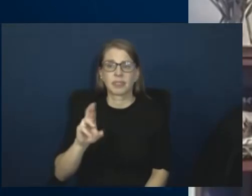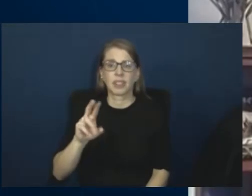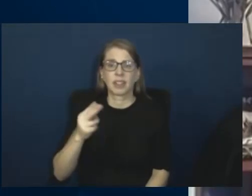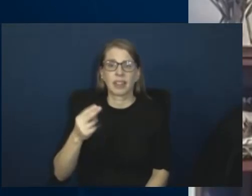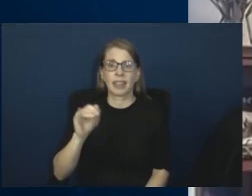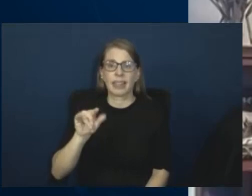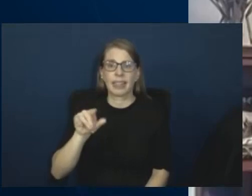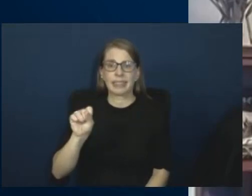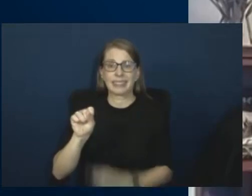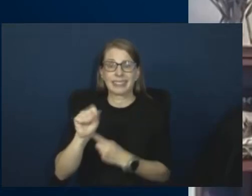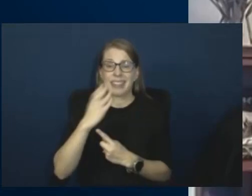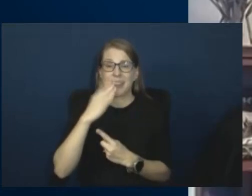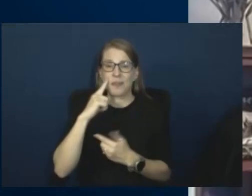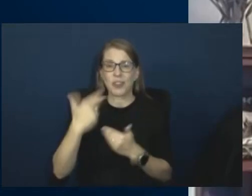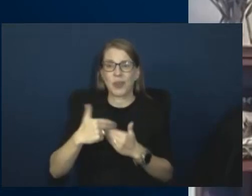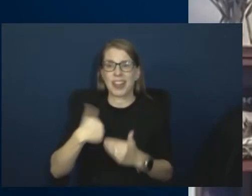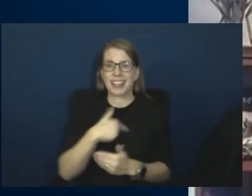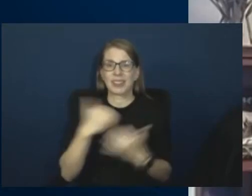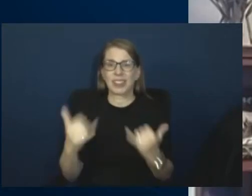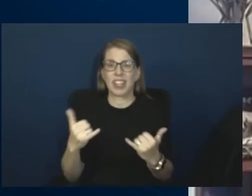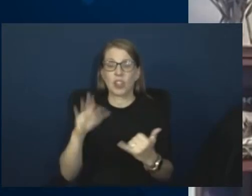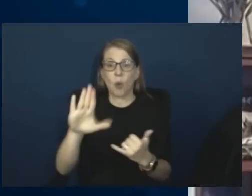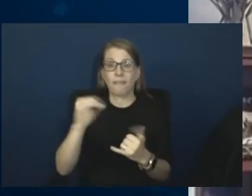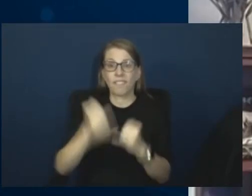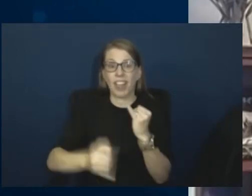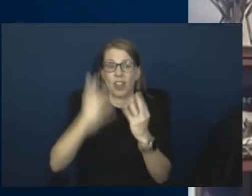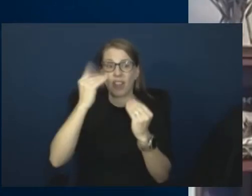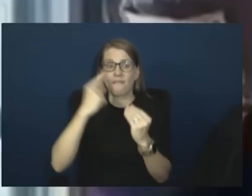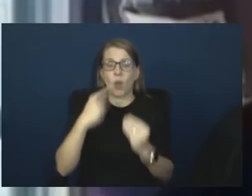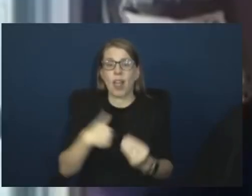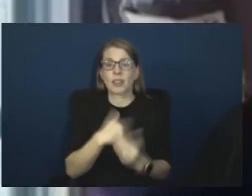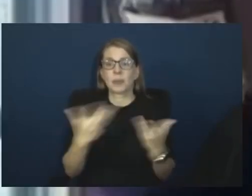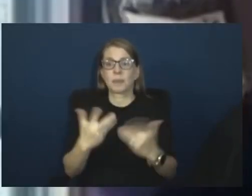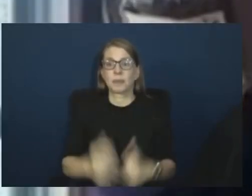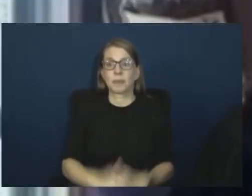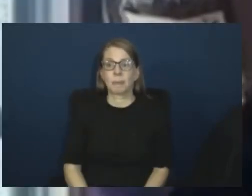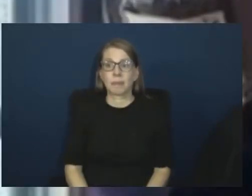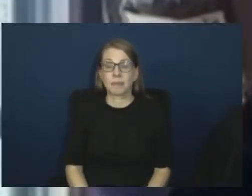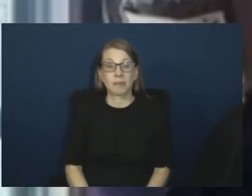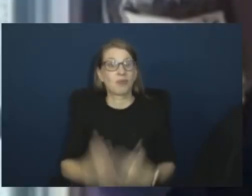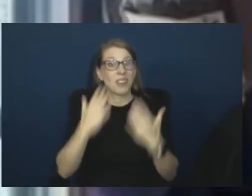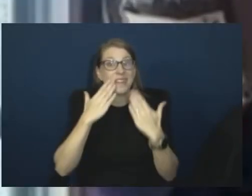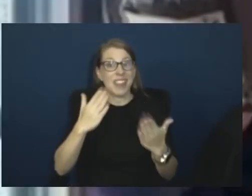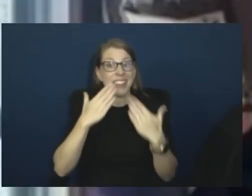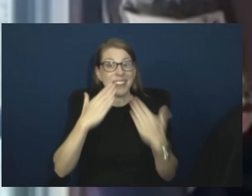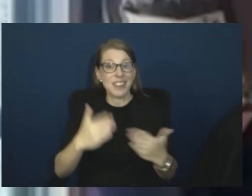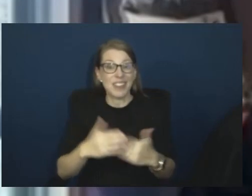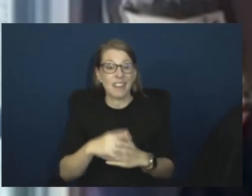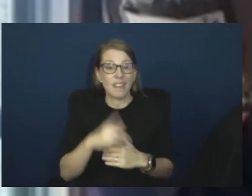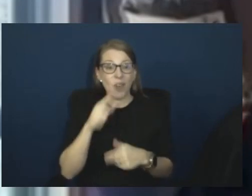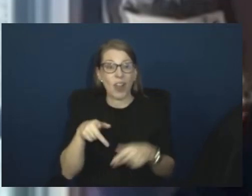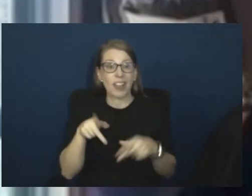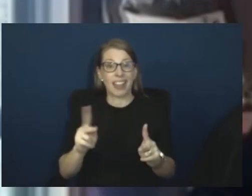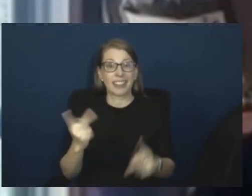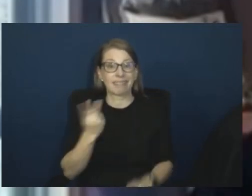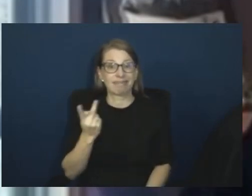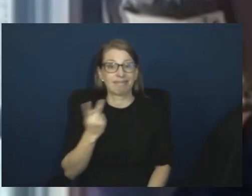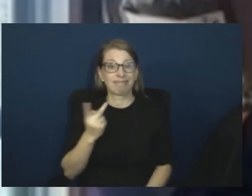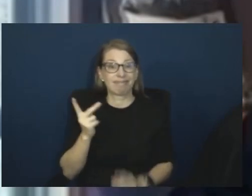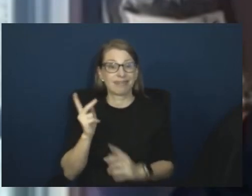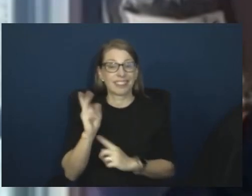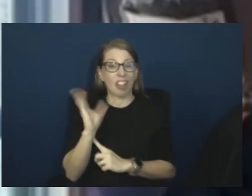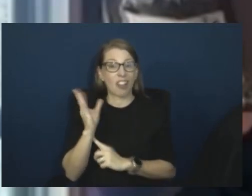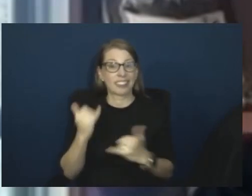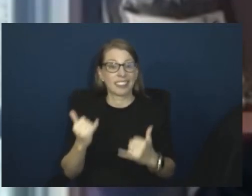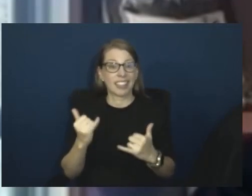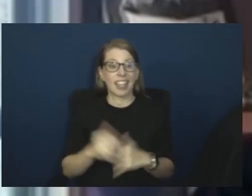today. What is your final thoughts for us? Well, I want to thank you for letting us talk today. We've talked